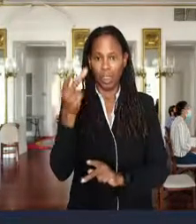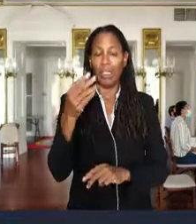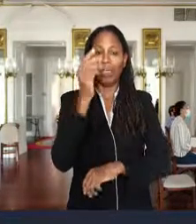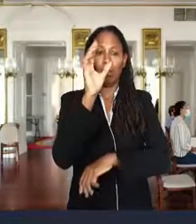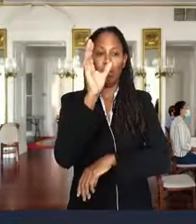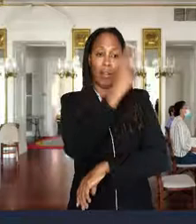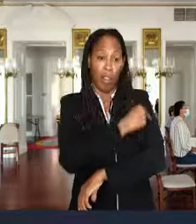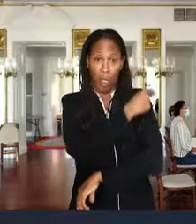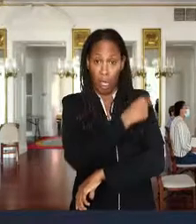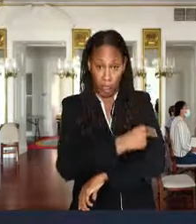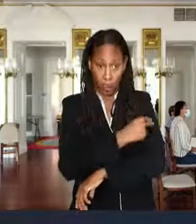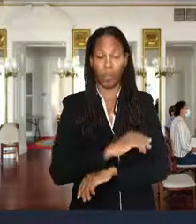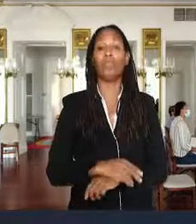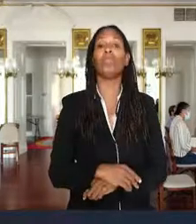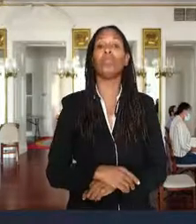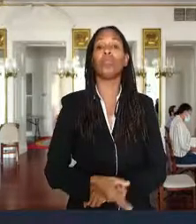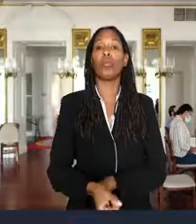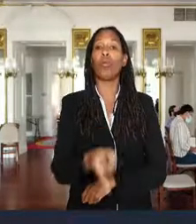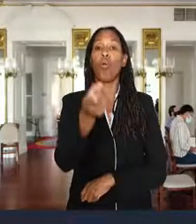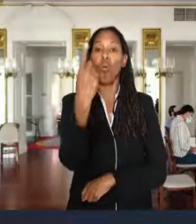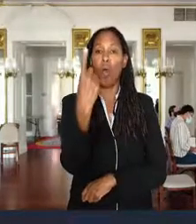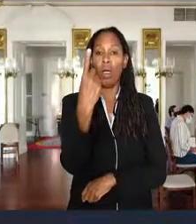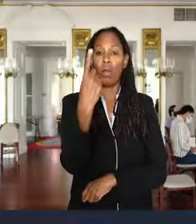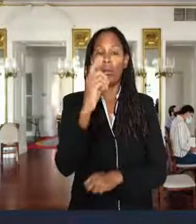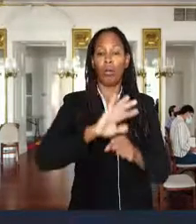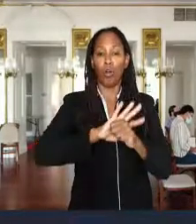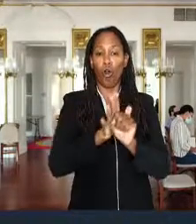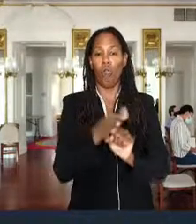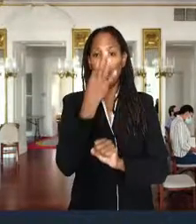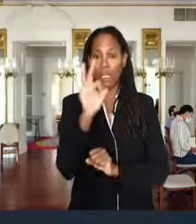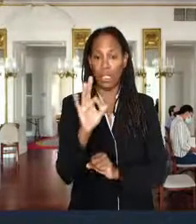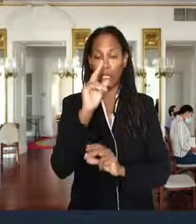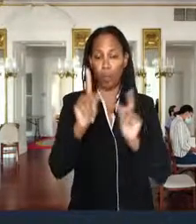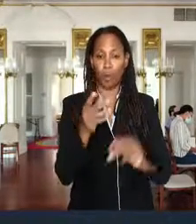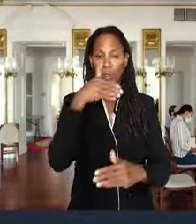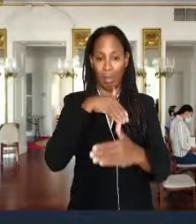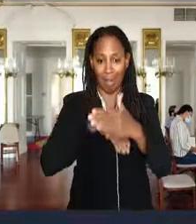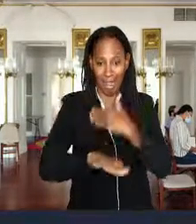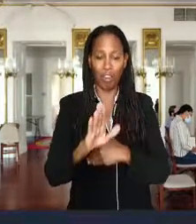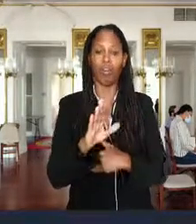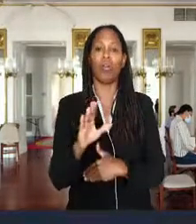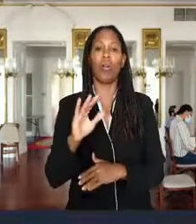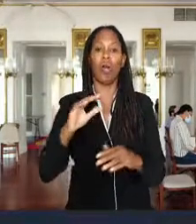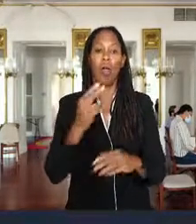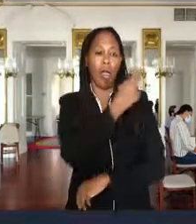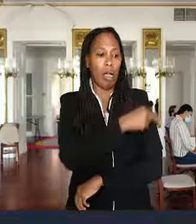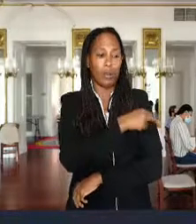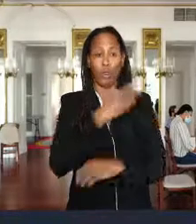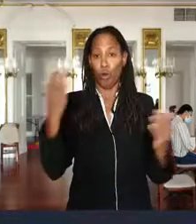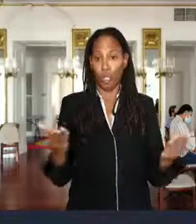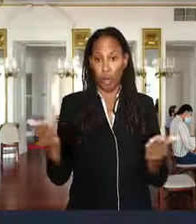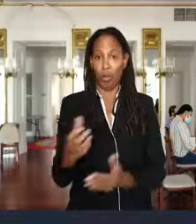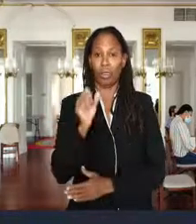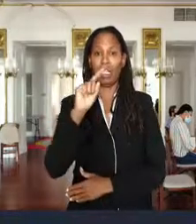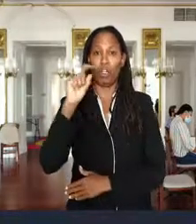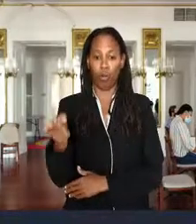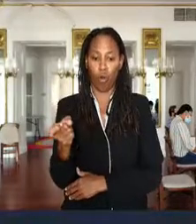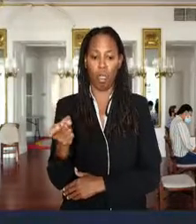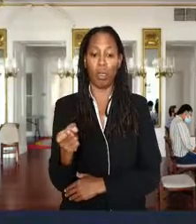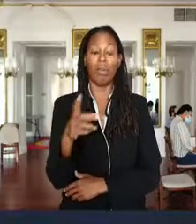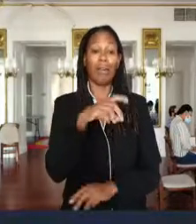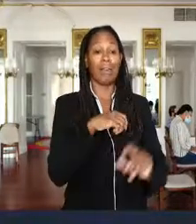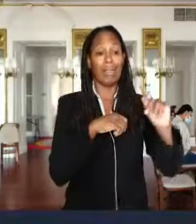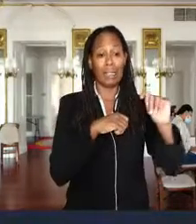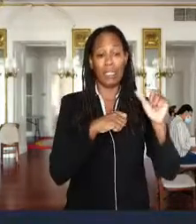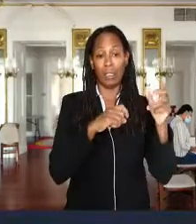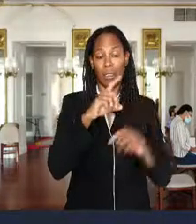Center reports one COVID-19 admission. The Schneider Regional Medical Center reports four COVID-19 admission with